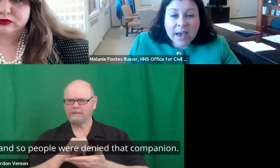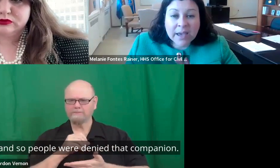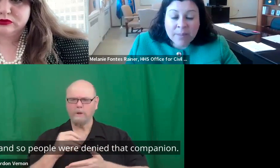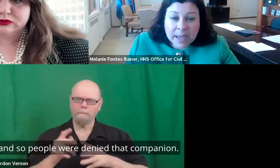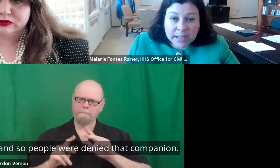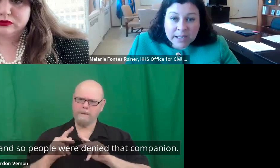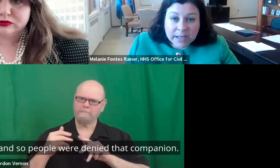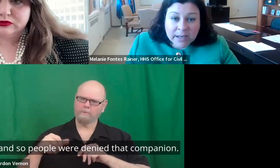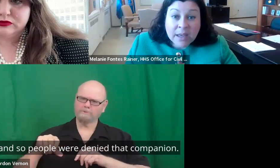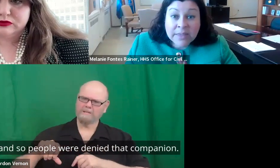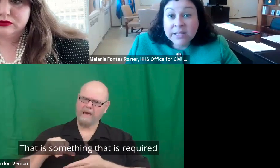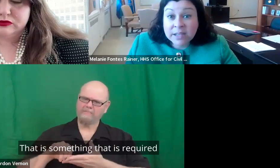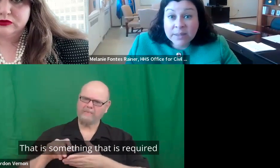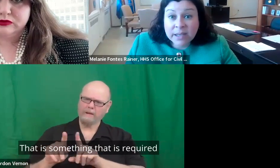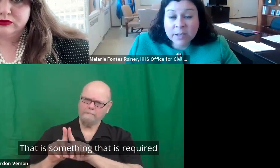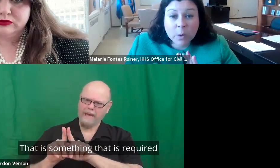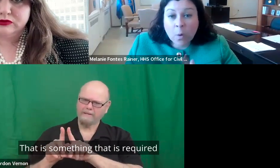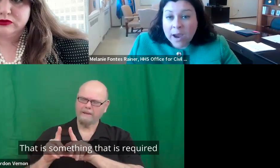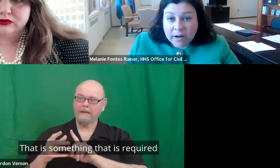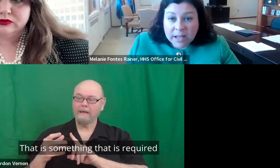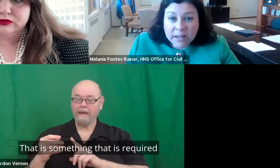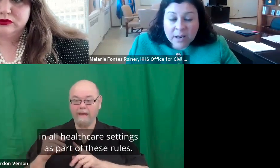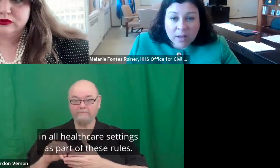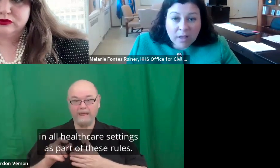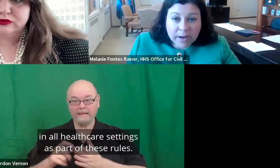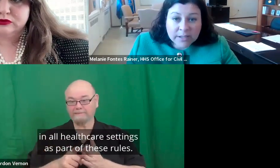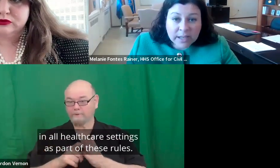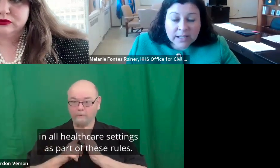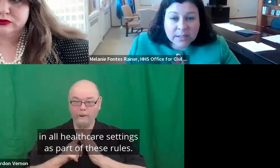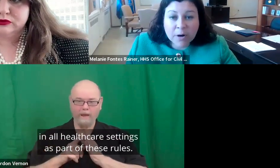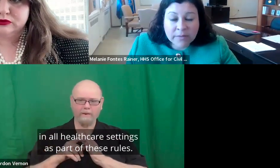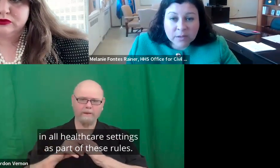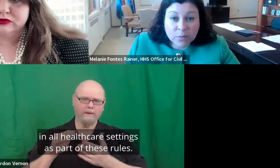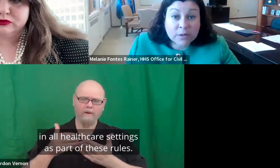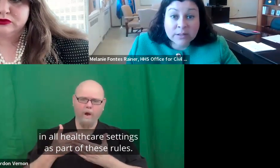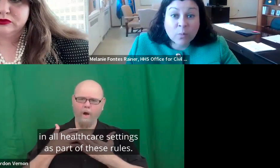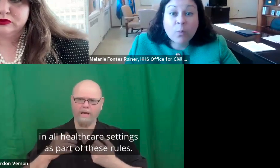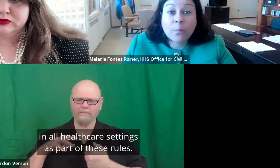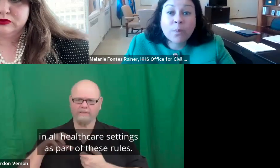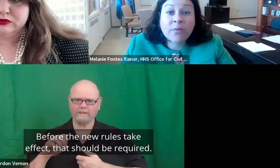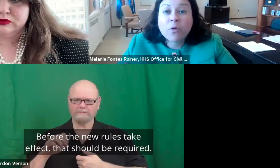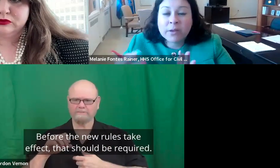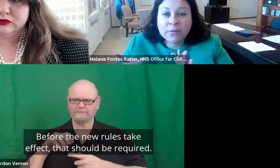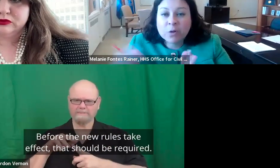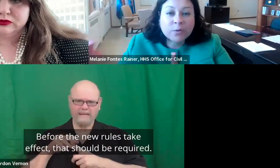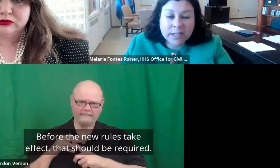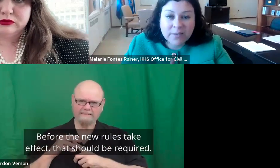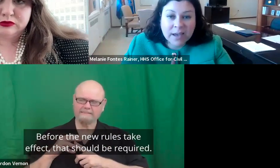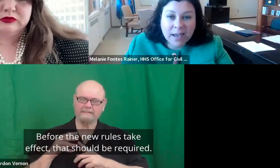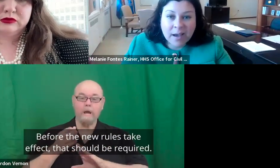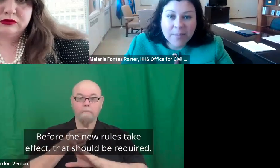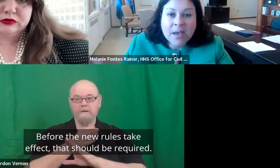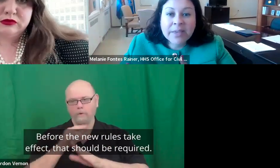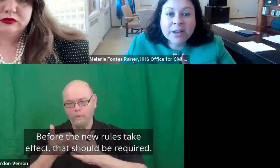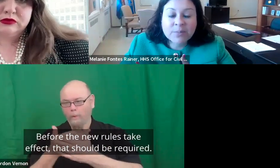denied that companion. That is something that is required in all healthcare settings as part of these rules. Before the new rules take